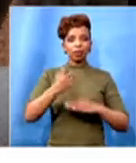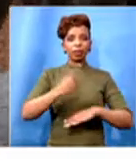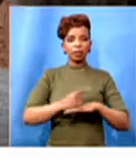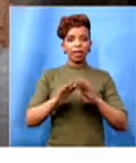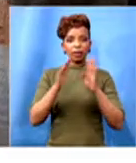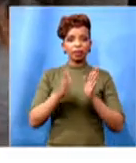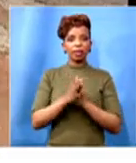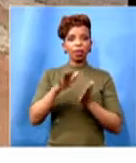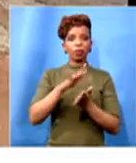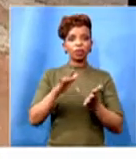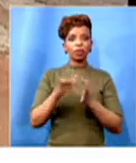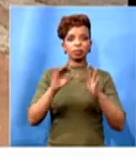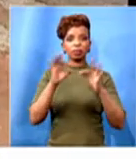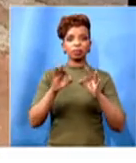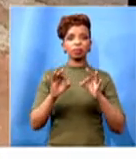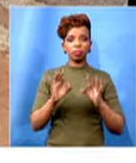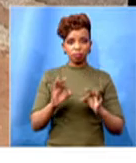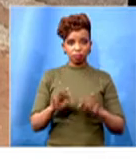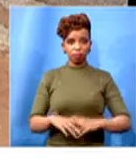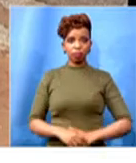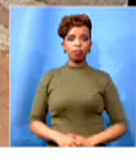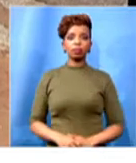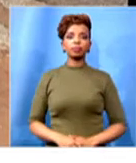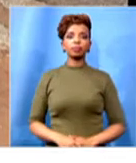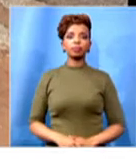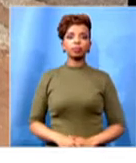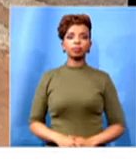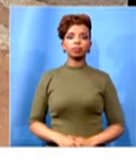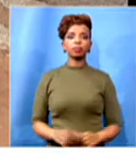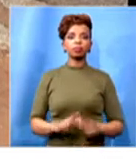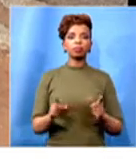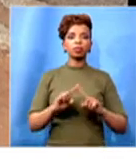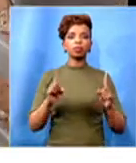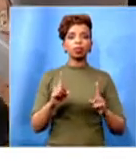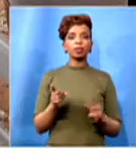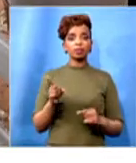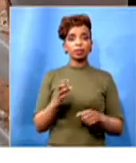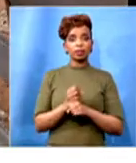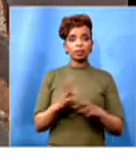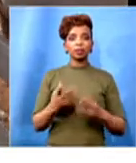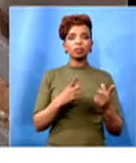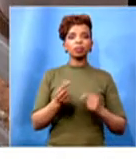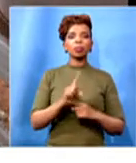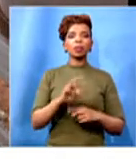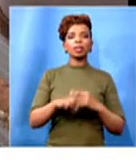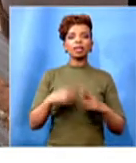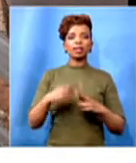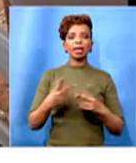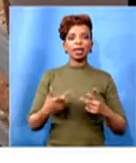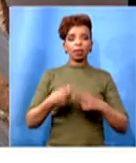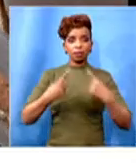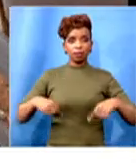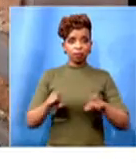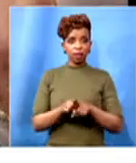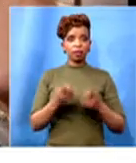with the templates and stuff like that. Bongi started with us. She started doing sewing for us. So she actually went and set up her own little